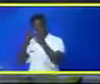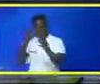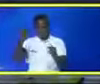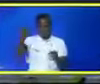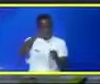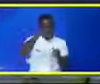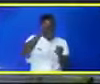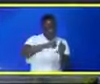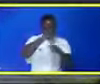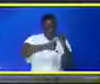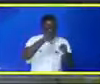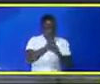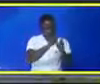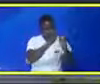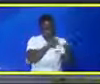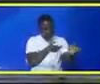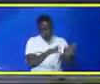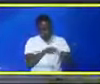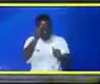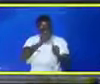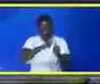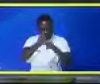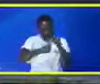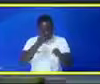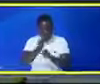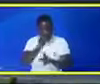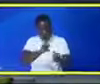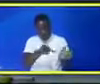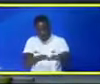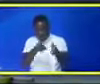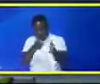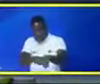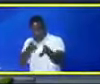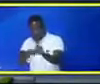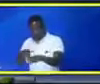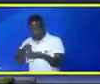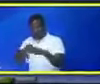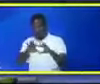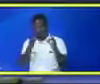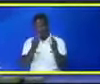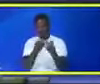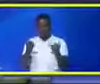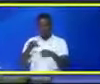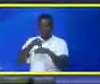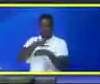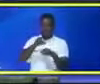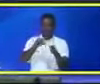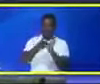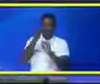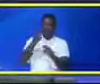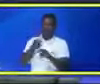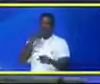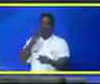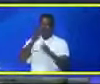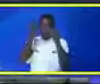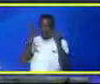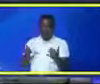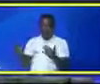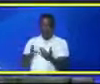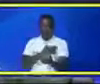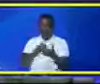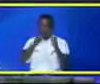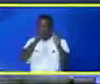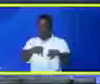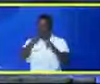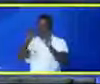year someone must die. Patterns of death have been sent by the Spirit. I want to declare now, anyone